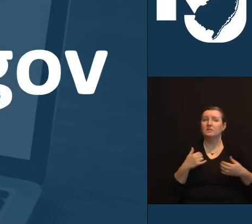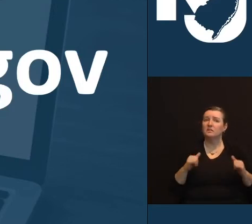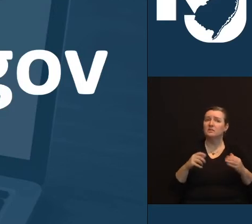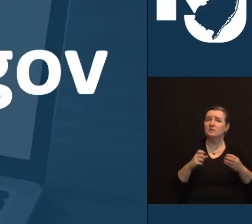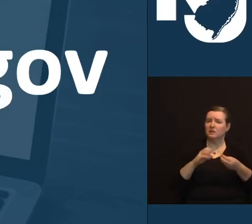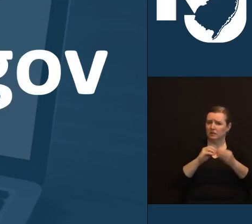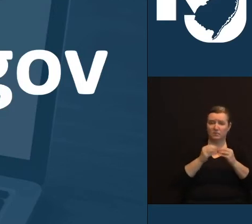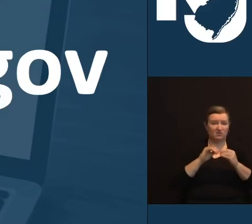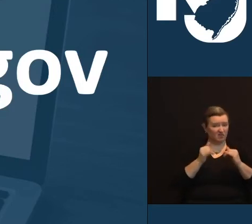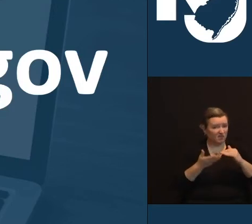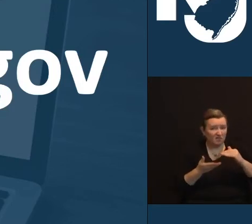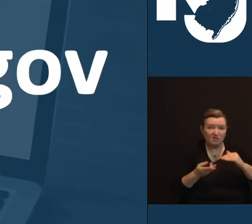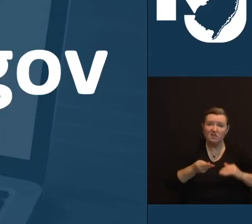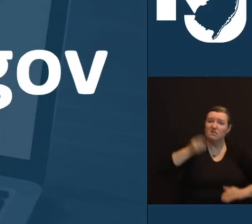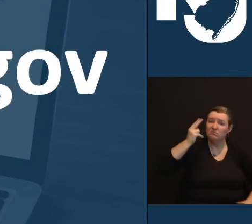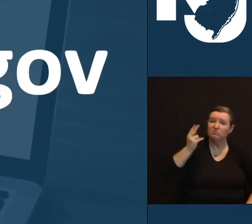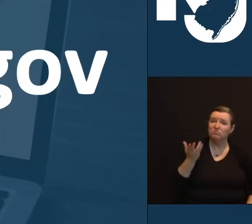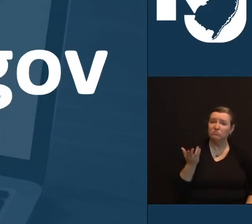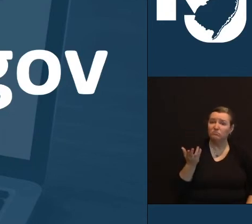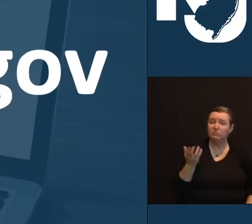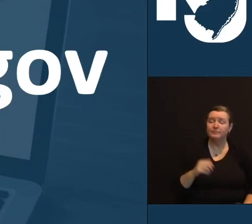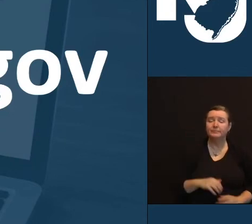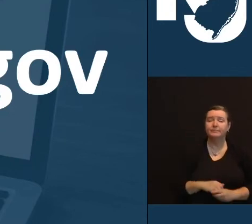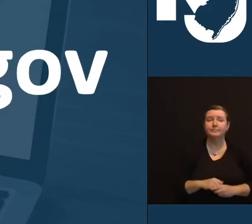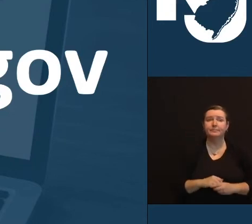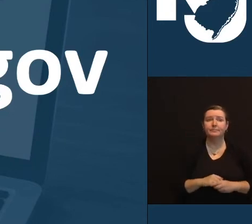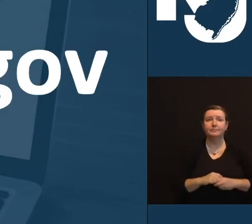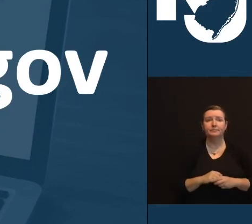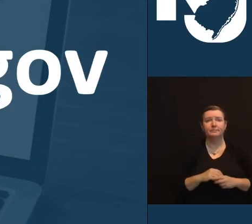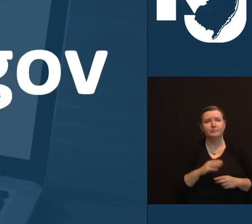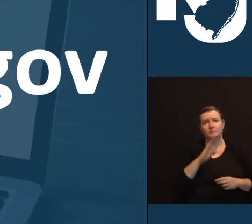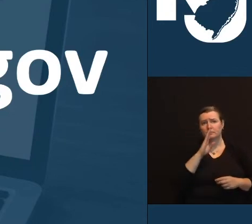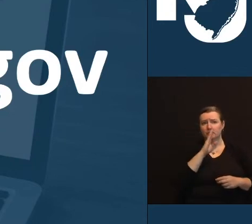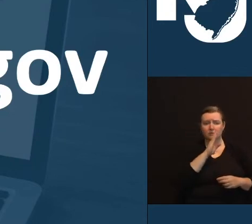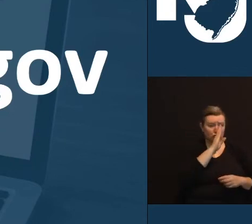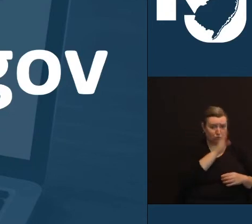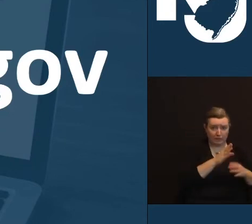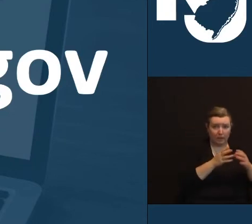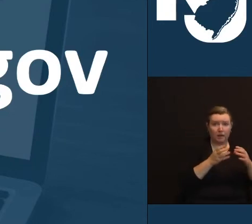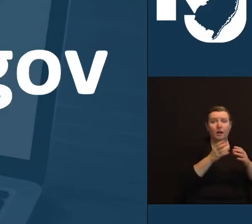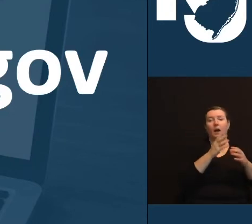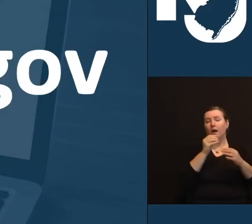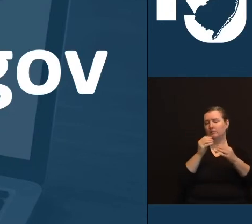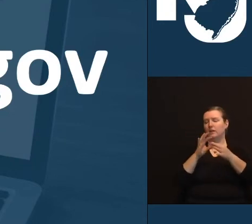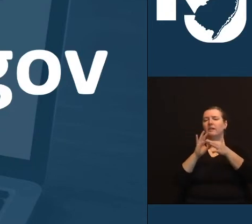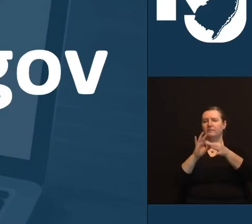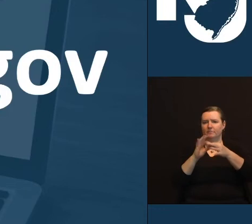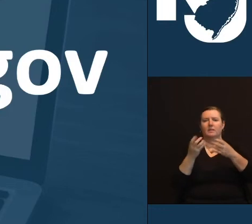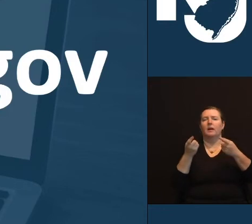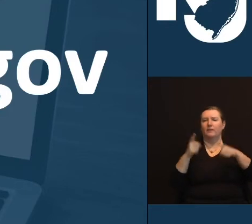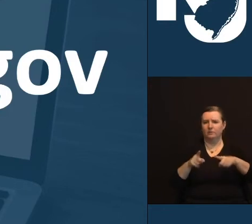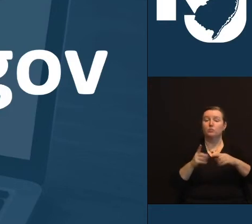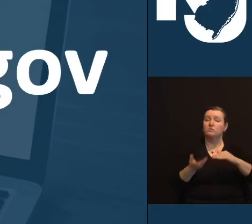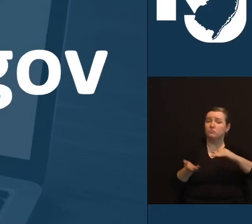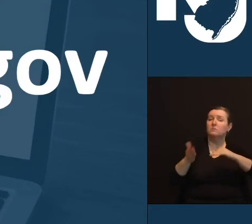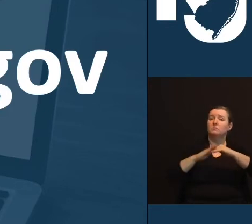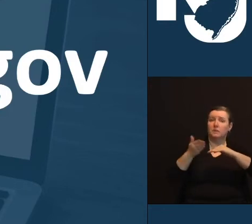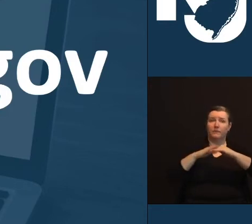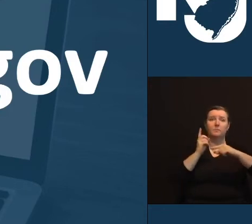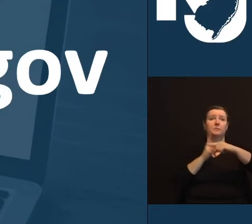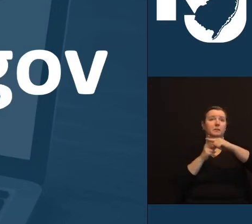direct cause and effect relationship between the increasing number of cases and the increase in the number of patients in